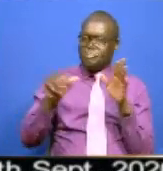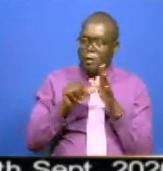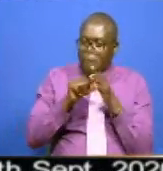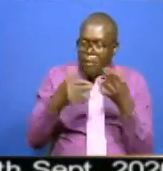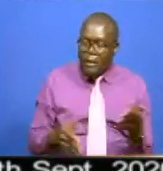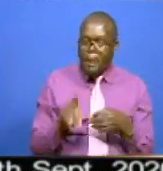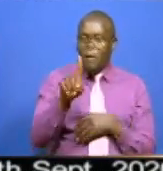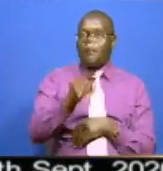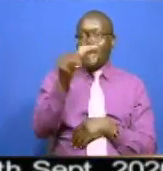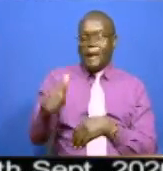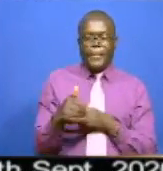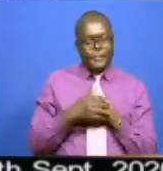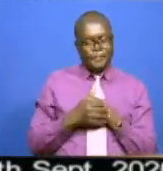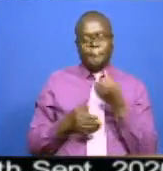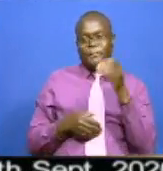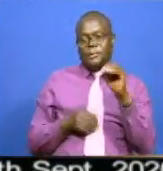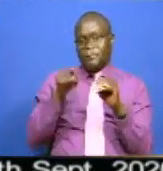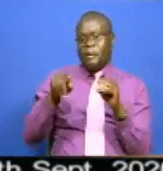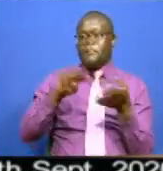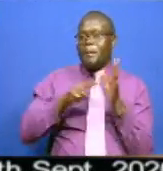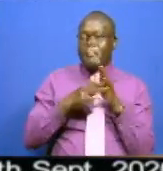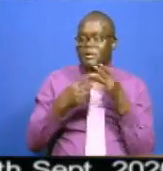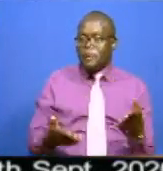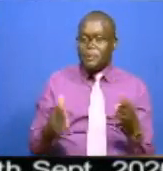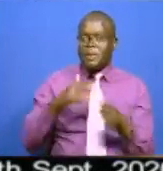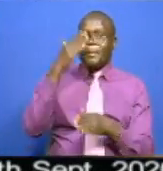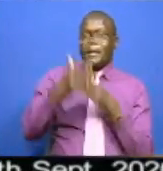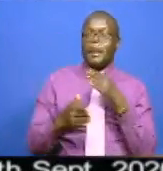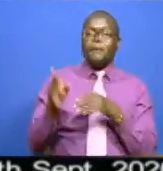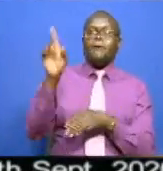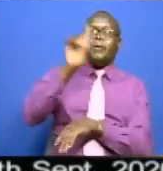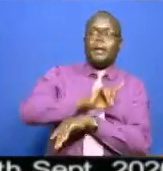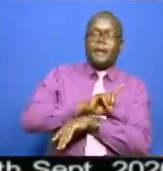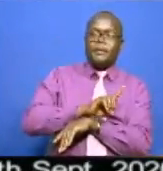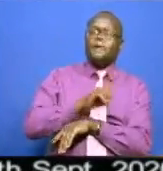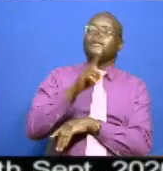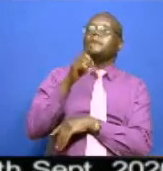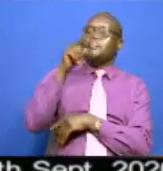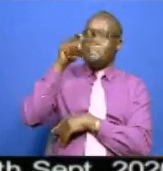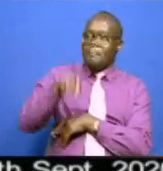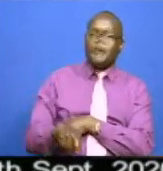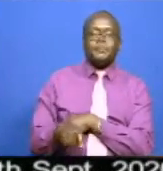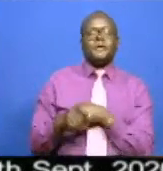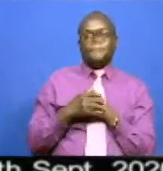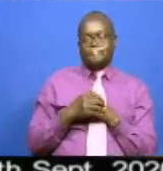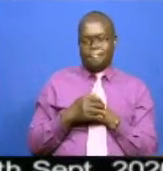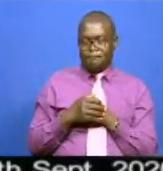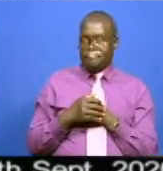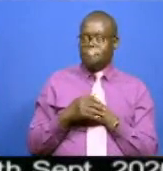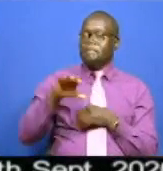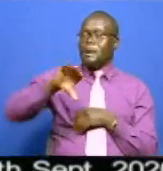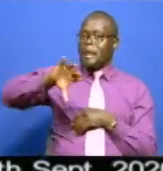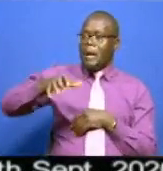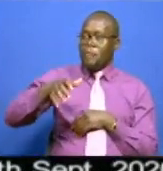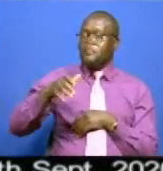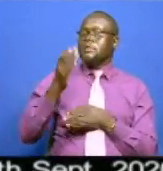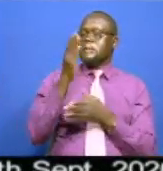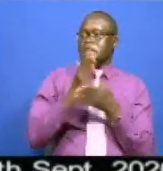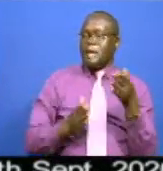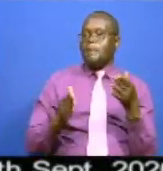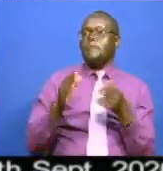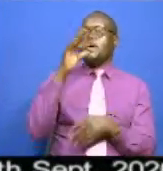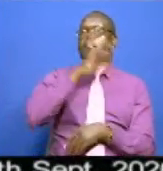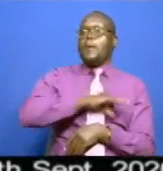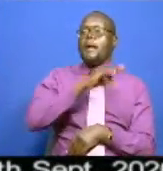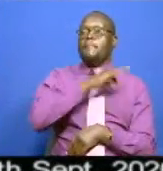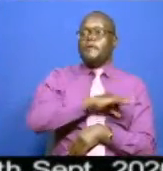another. Therefore, this means, at the end of the day, there are counties that are bound to